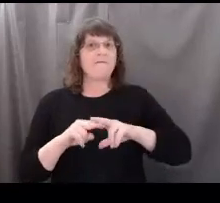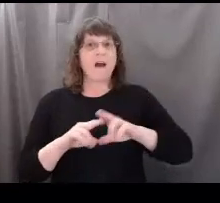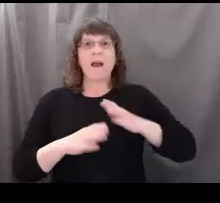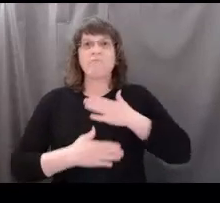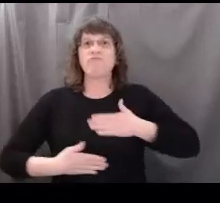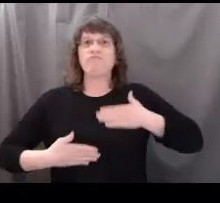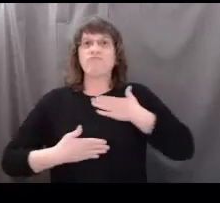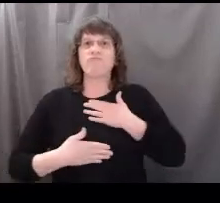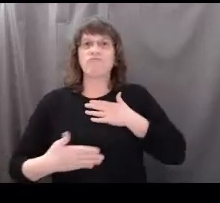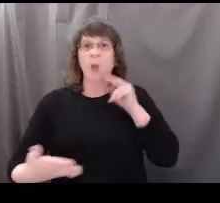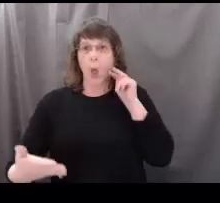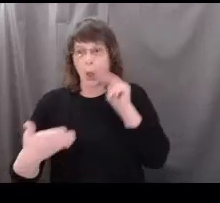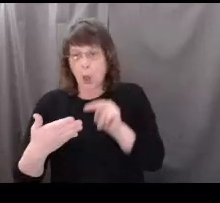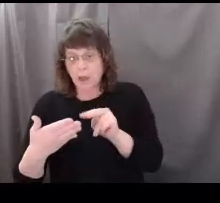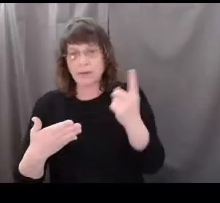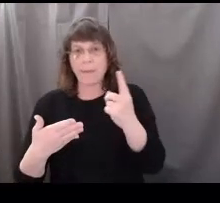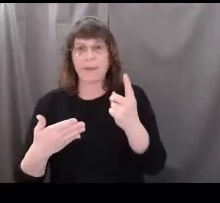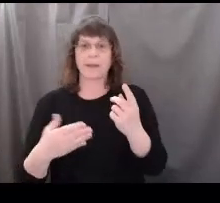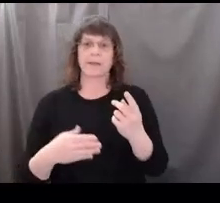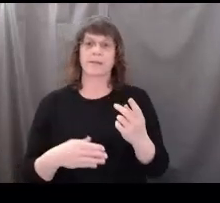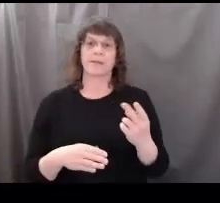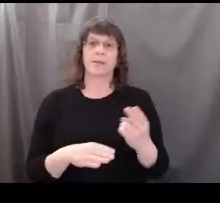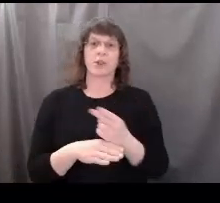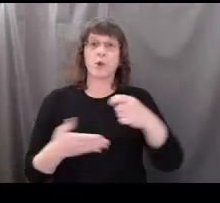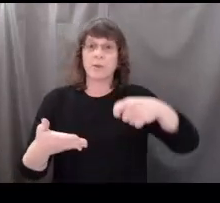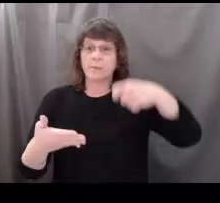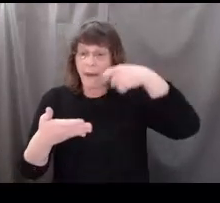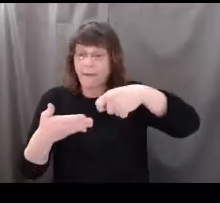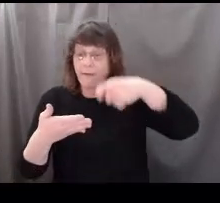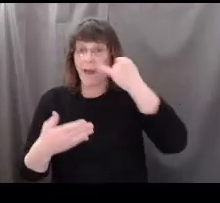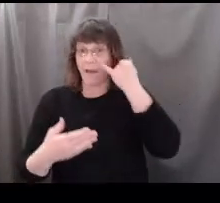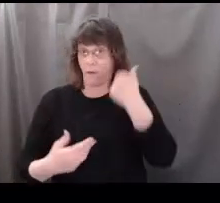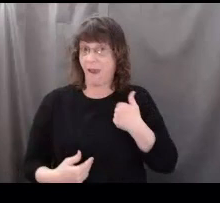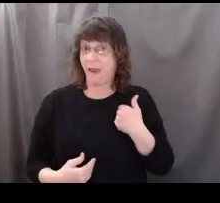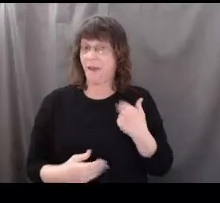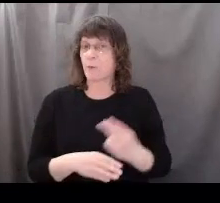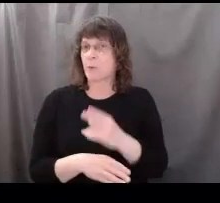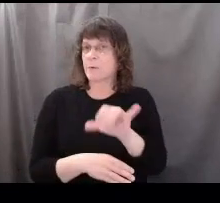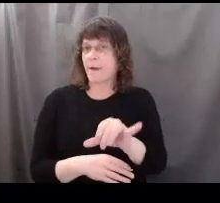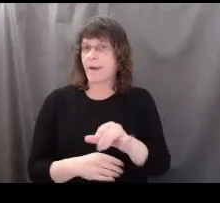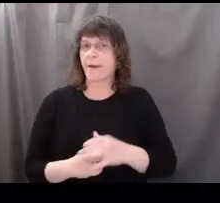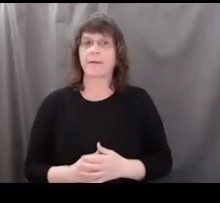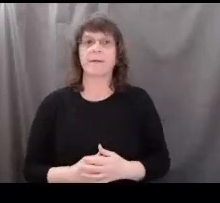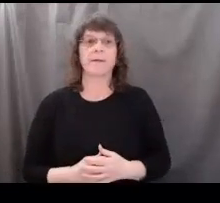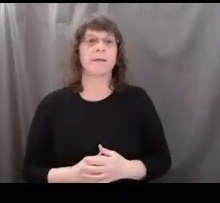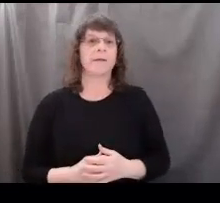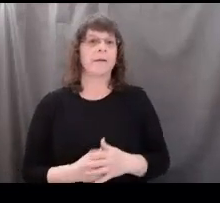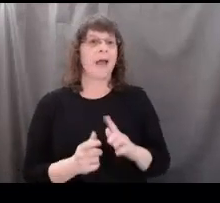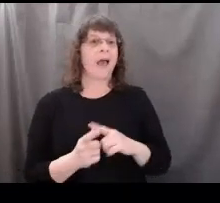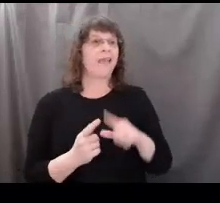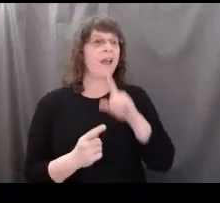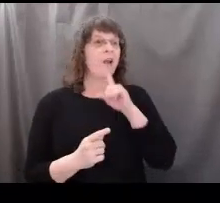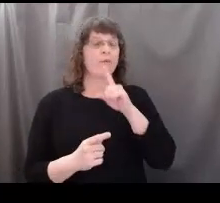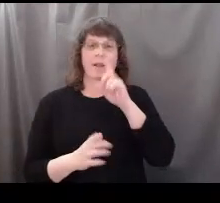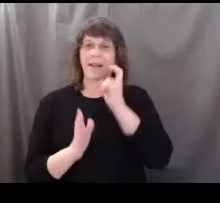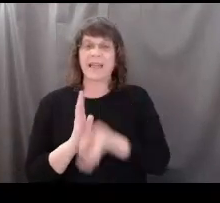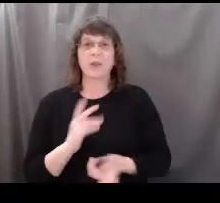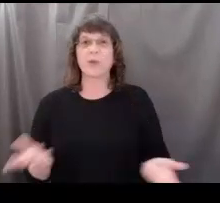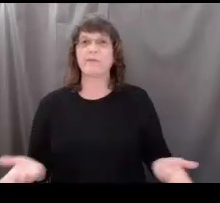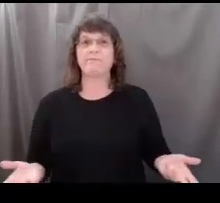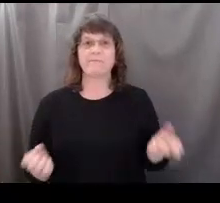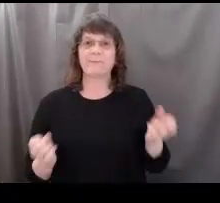looking closely at something, use a magnifying glass if you have one, and just really get into it.